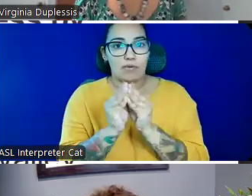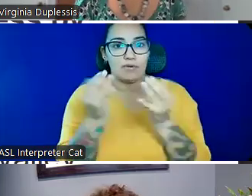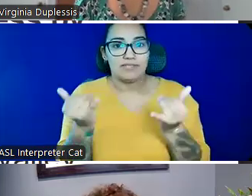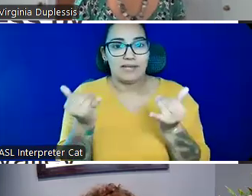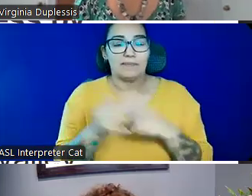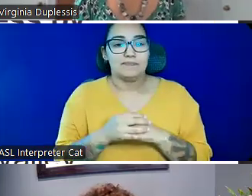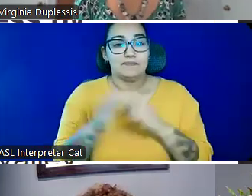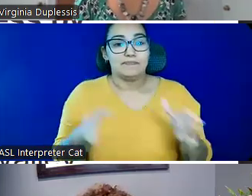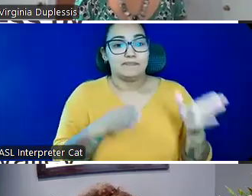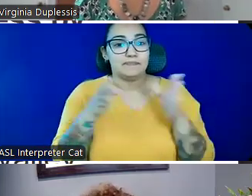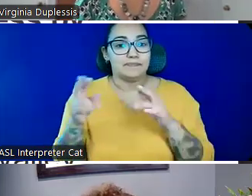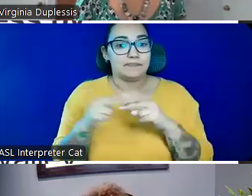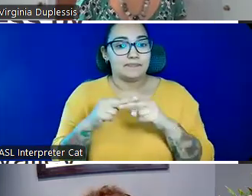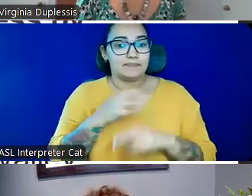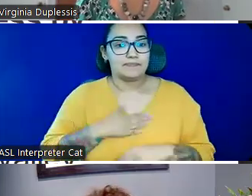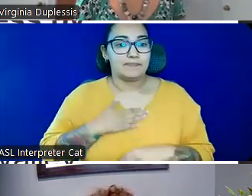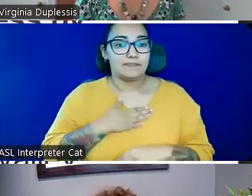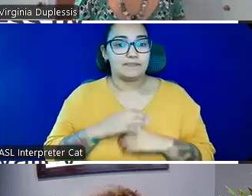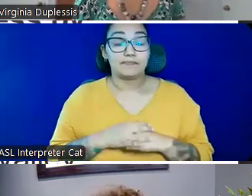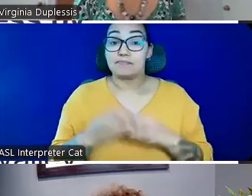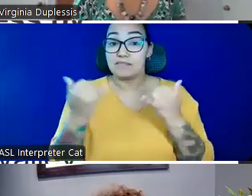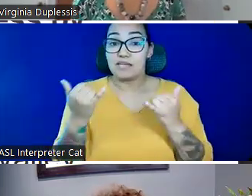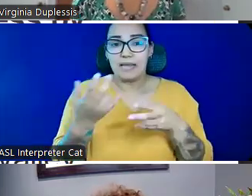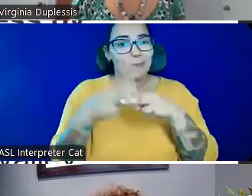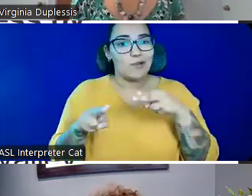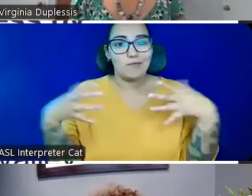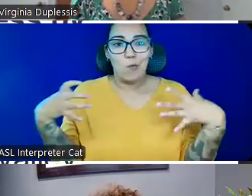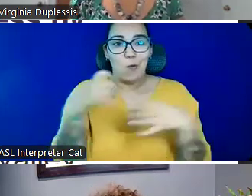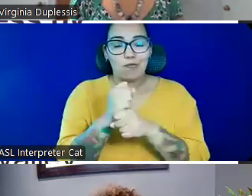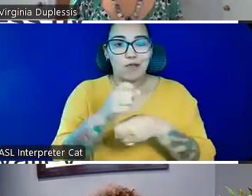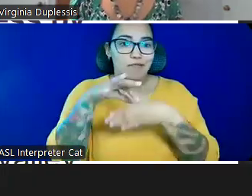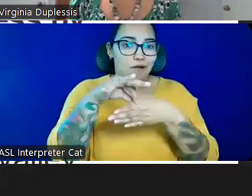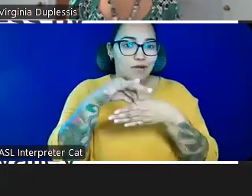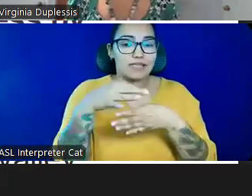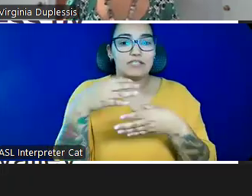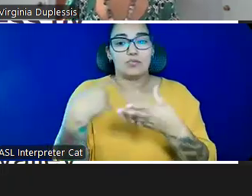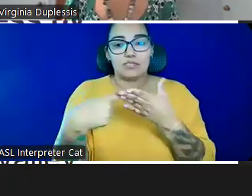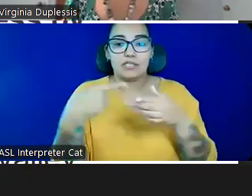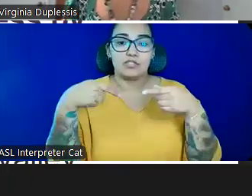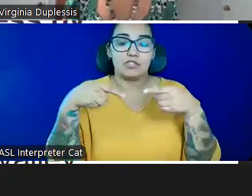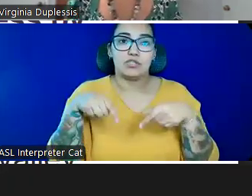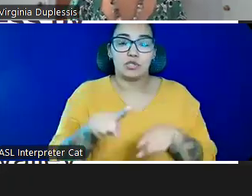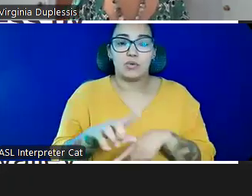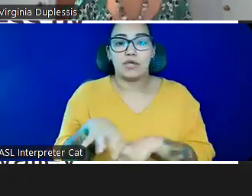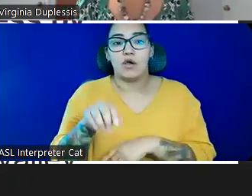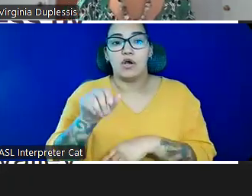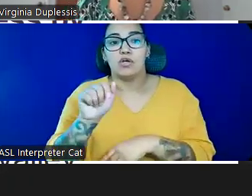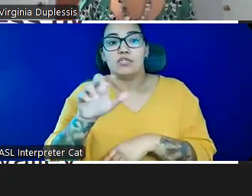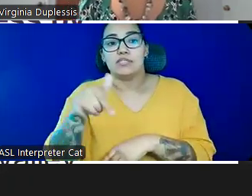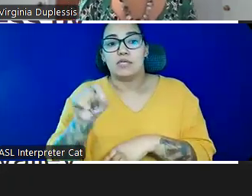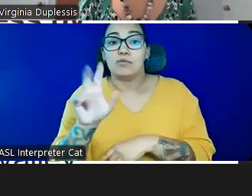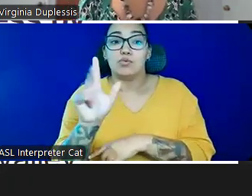please. Today, we will have a brief overview of content we shared in our September 23rd Emergency Preparedness